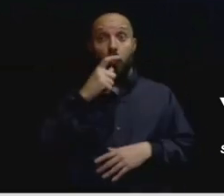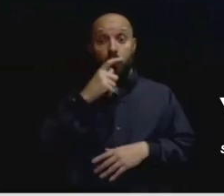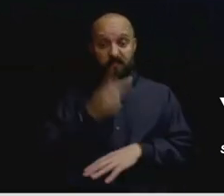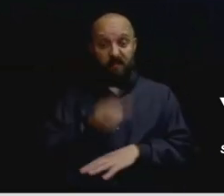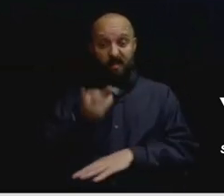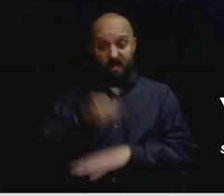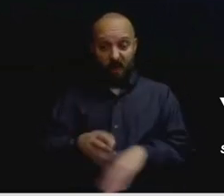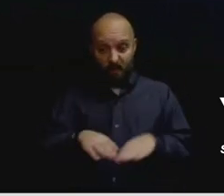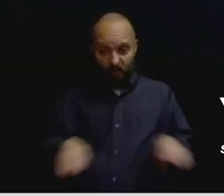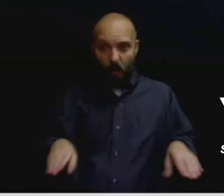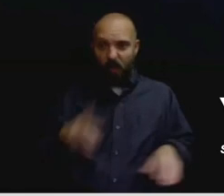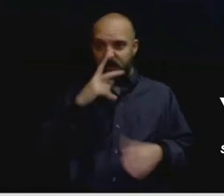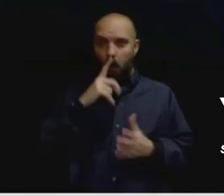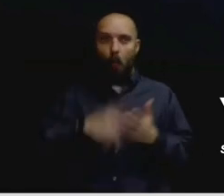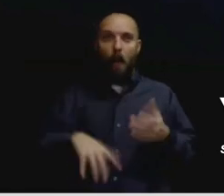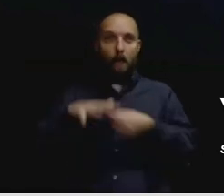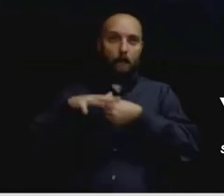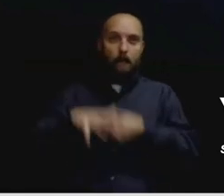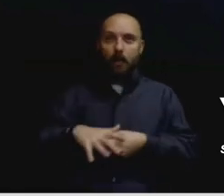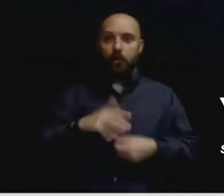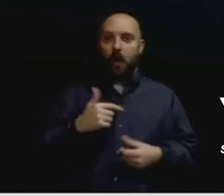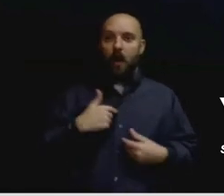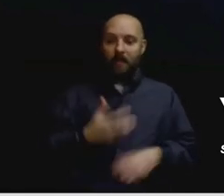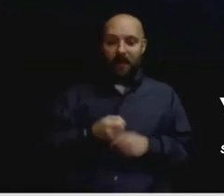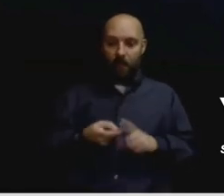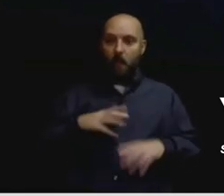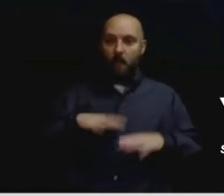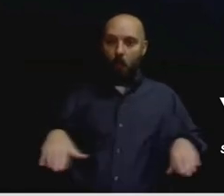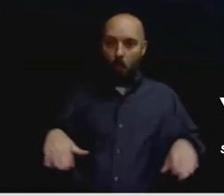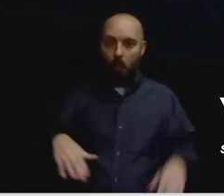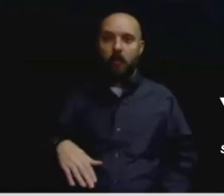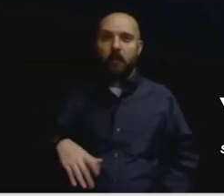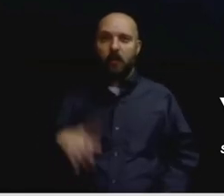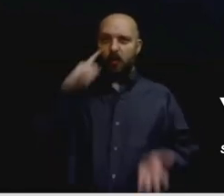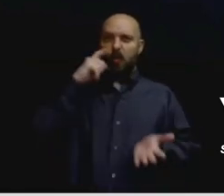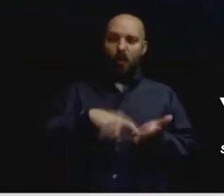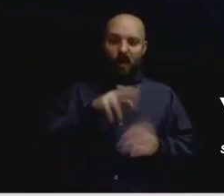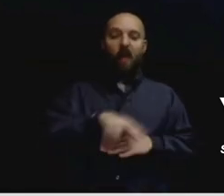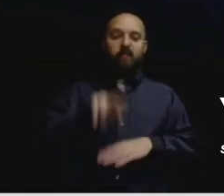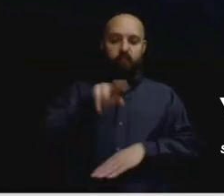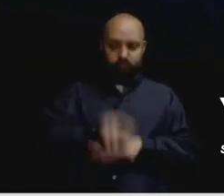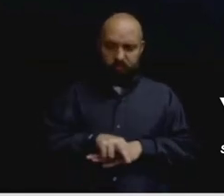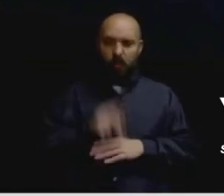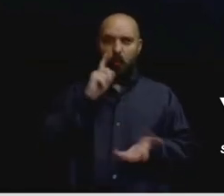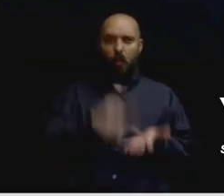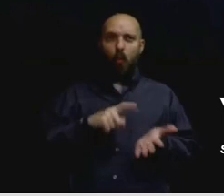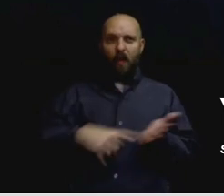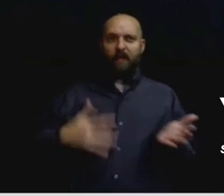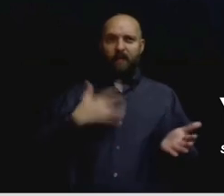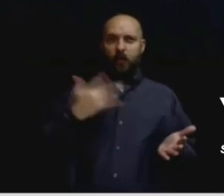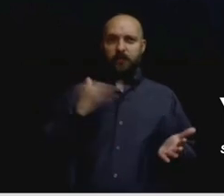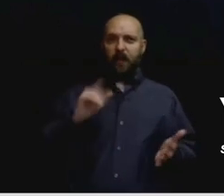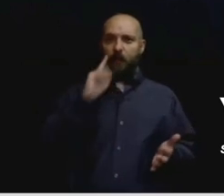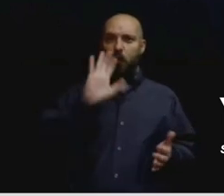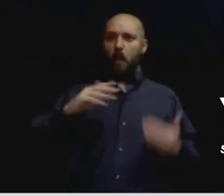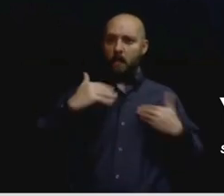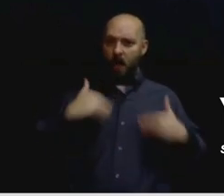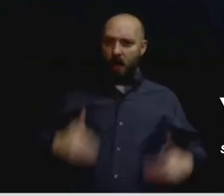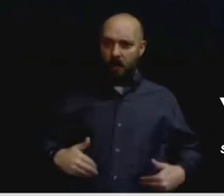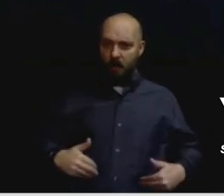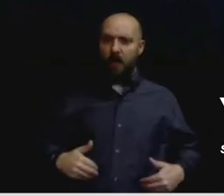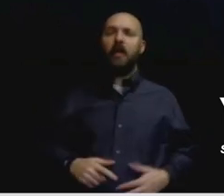pressure I could be getting from the floor. Note what it feels like before, during, and after in your body. Think